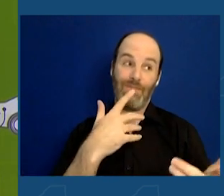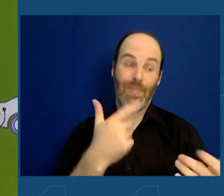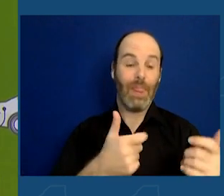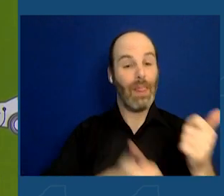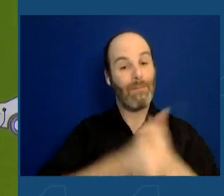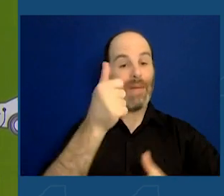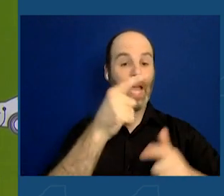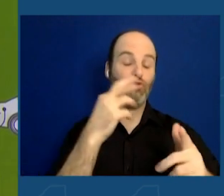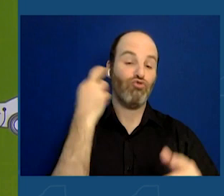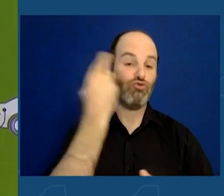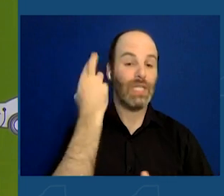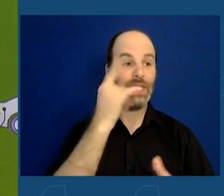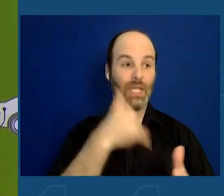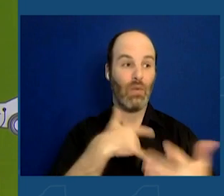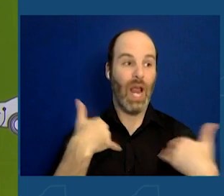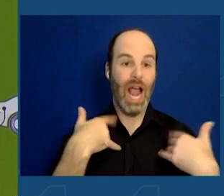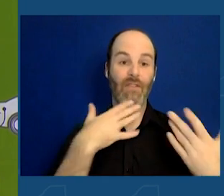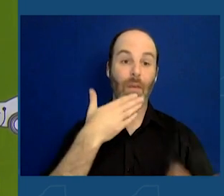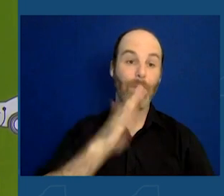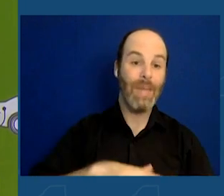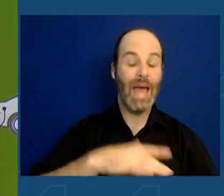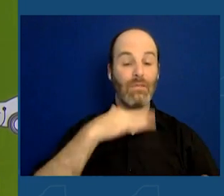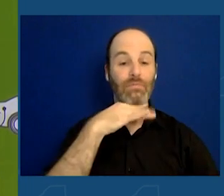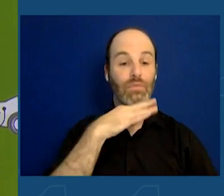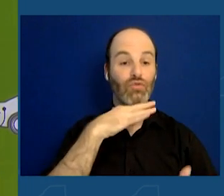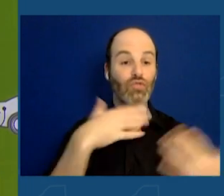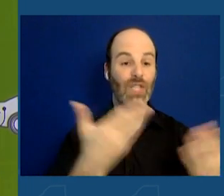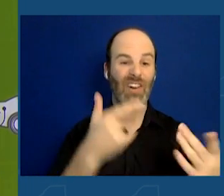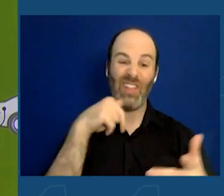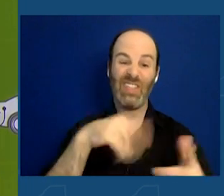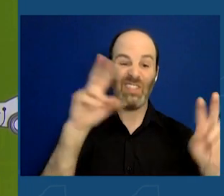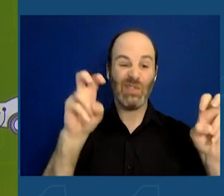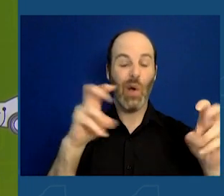In fact, this has been called a pollution hotspot.